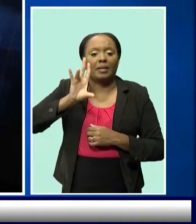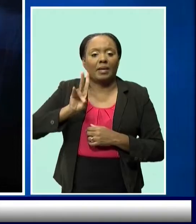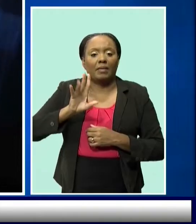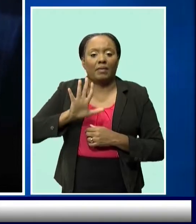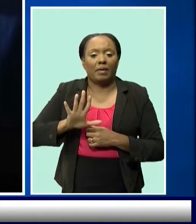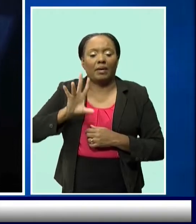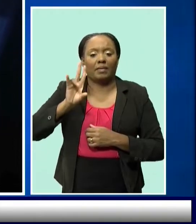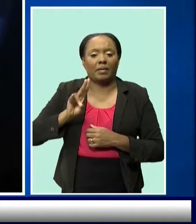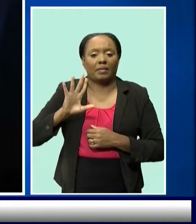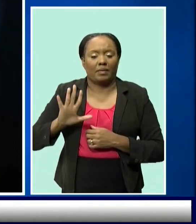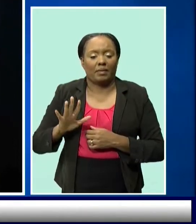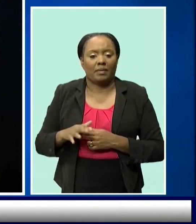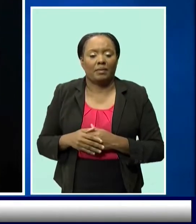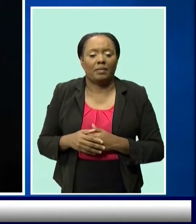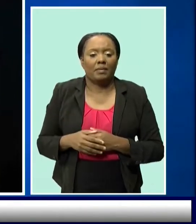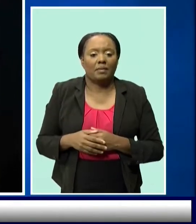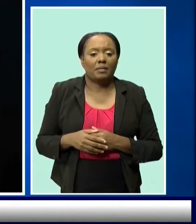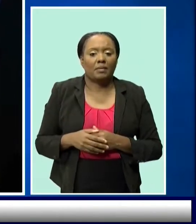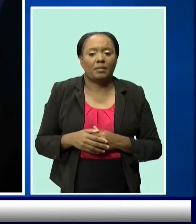438-7575.